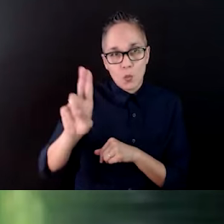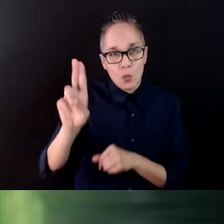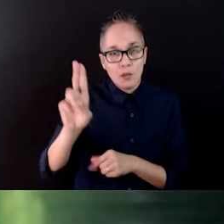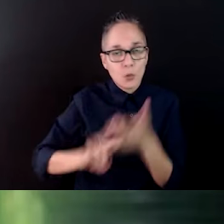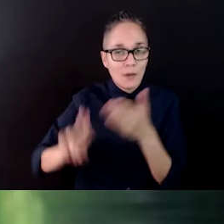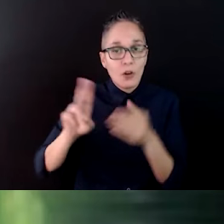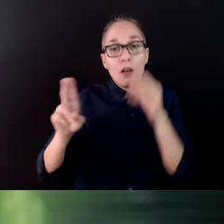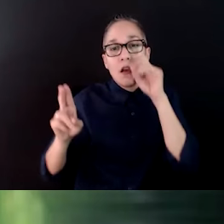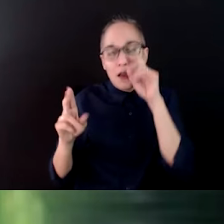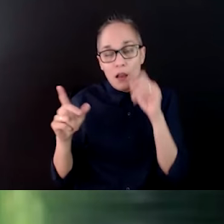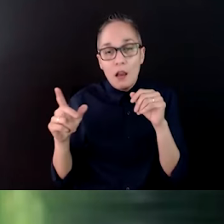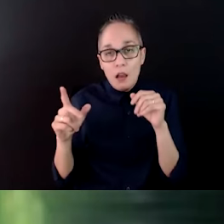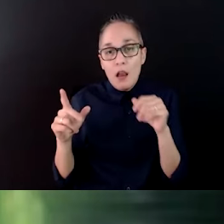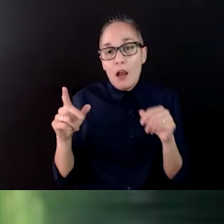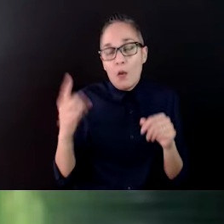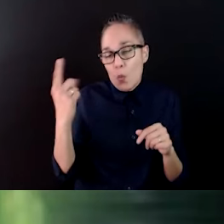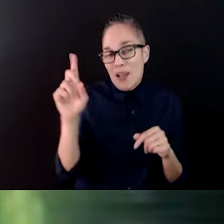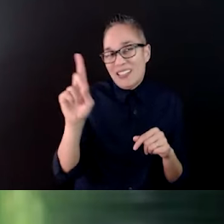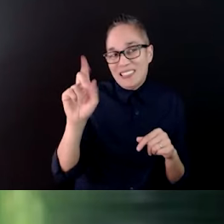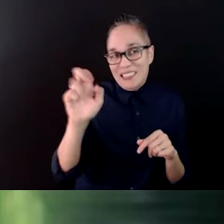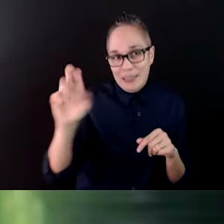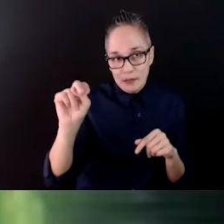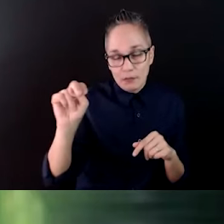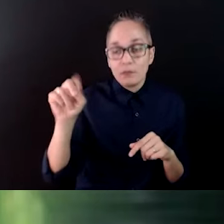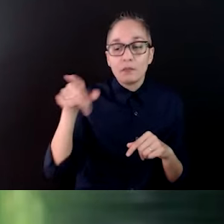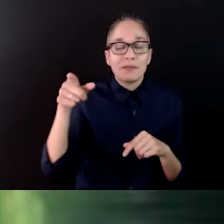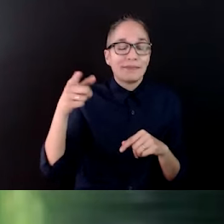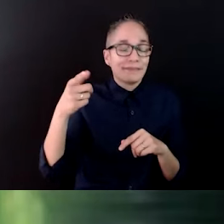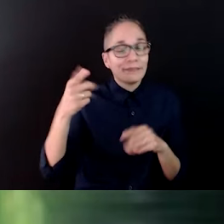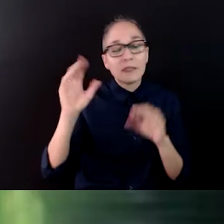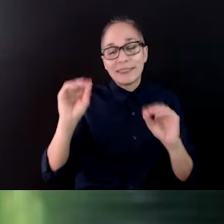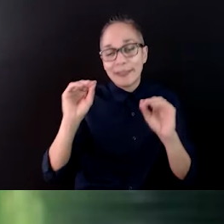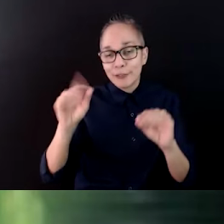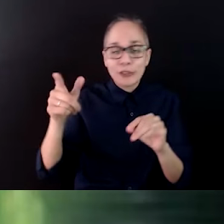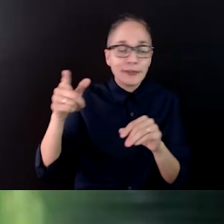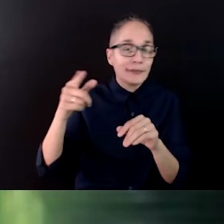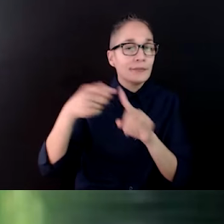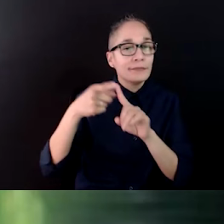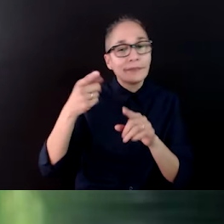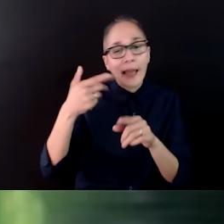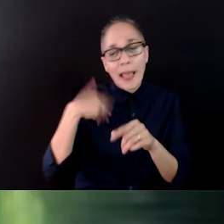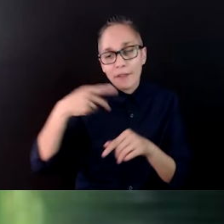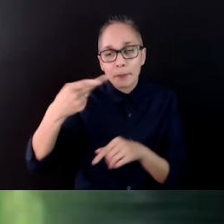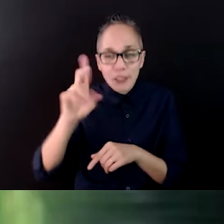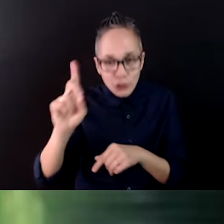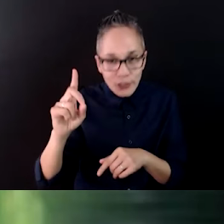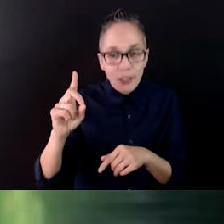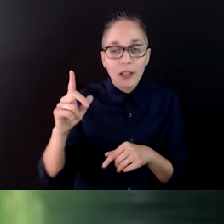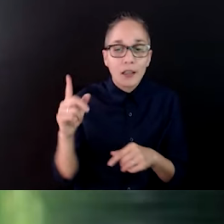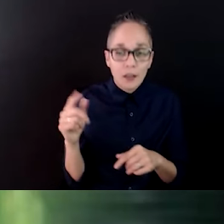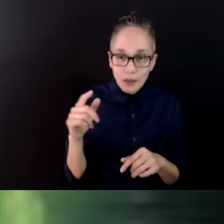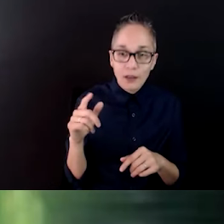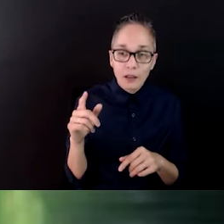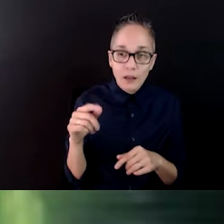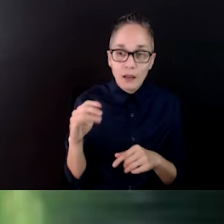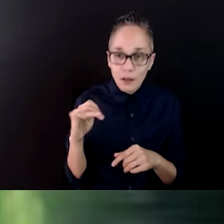and my wife would remind me, he came from industry, he has PhD, and he moved into higher ed elsewhere where it was